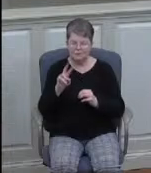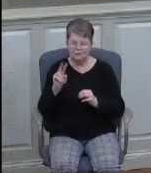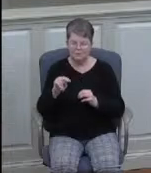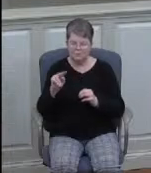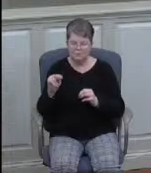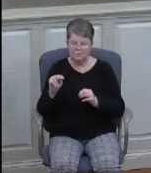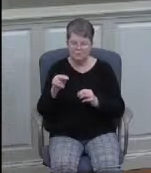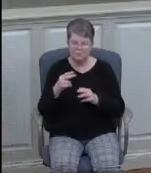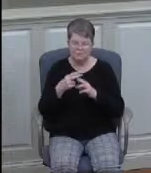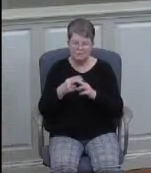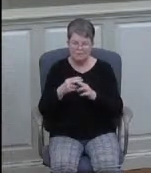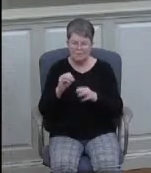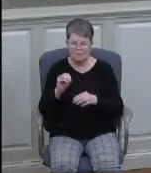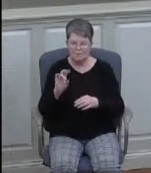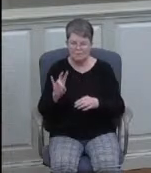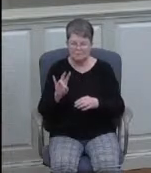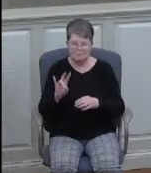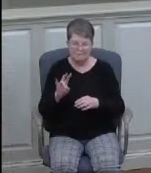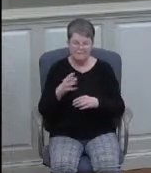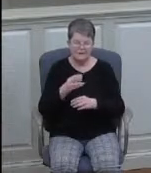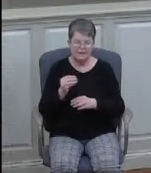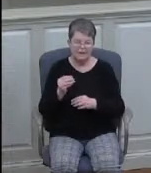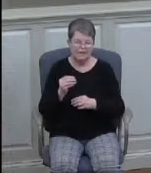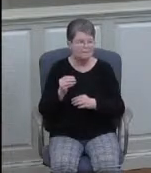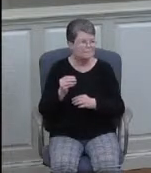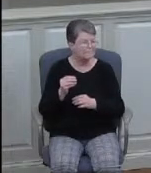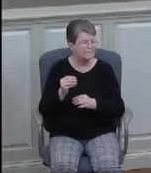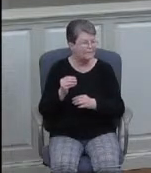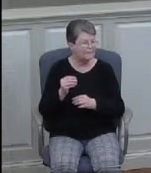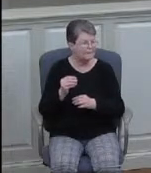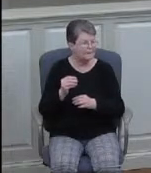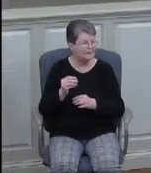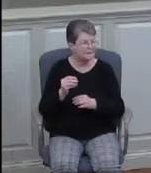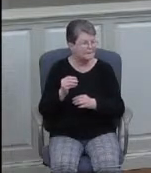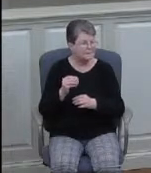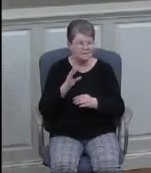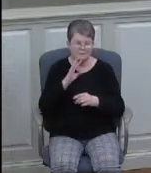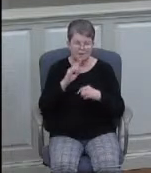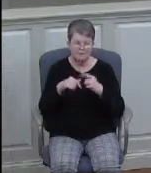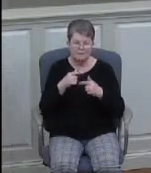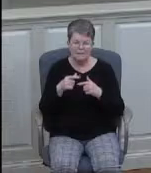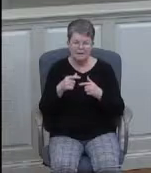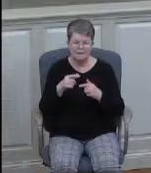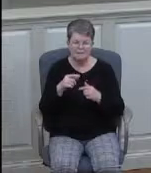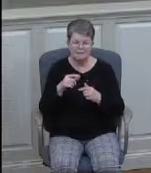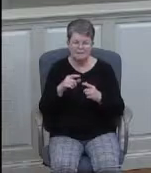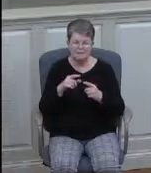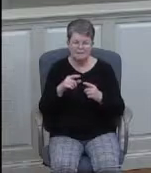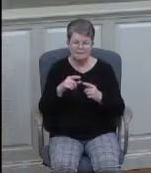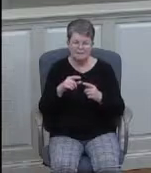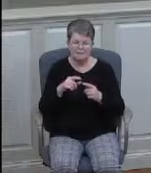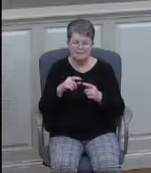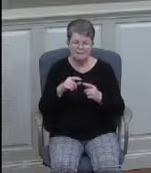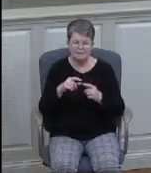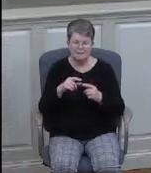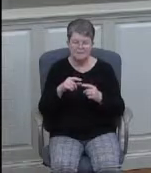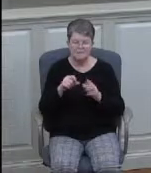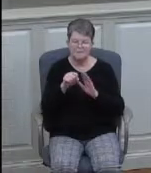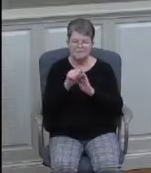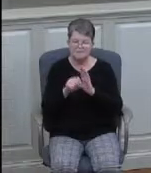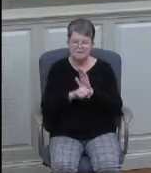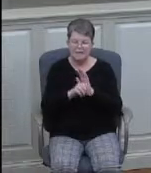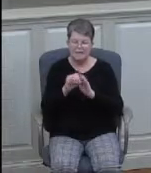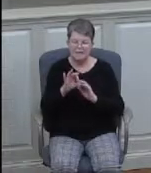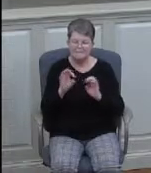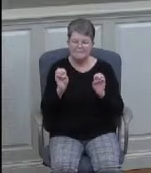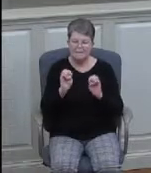2021-222, we'll call it 07. And it is a resolution declaring the state of emergency for the